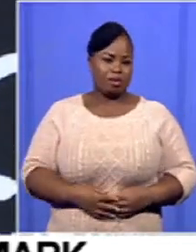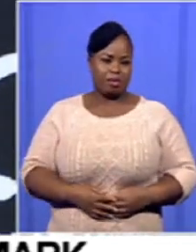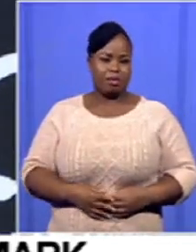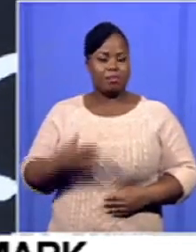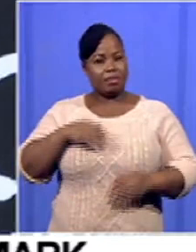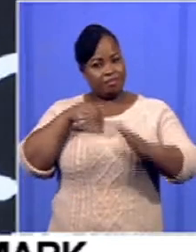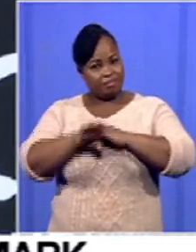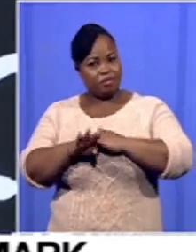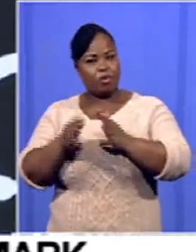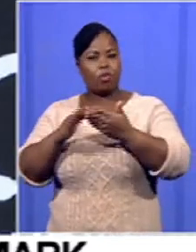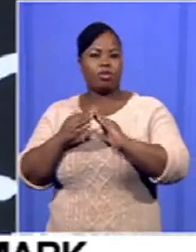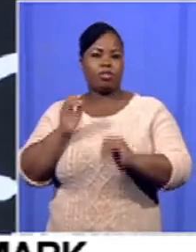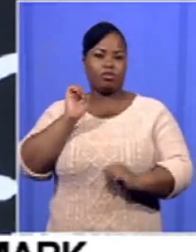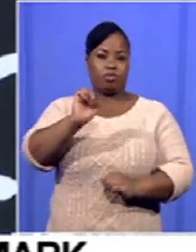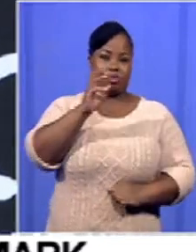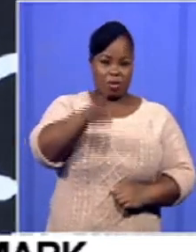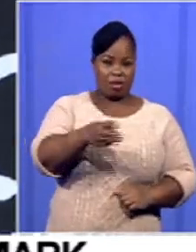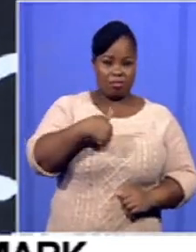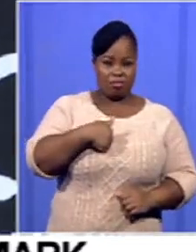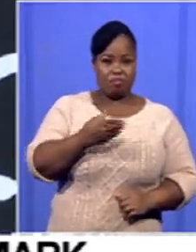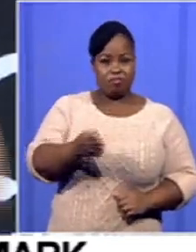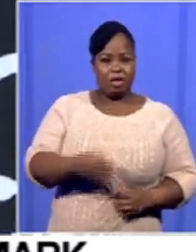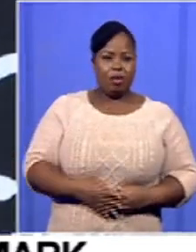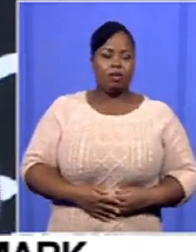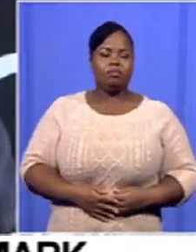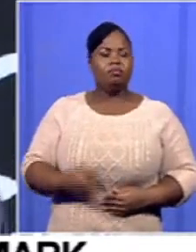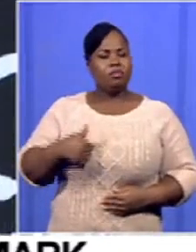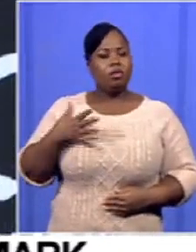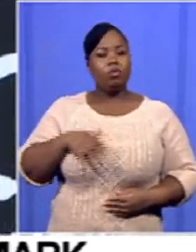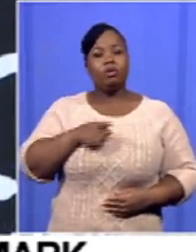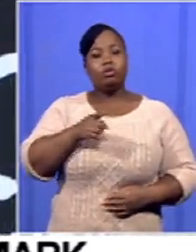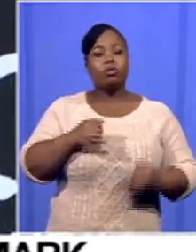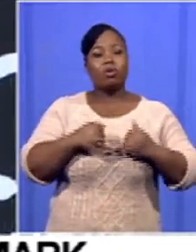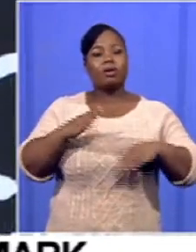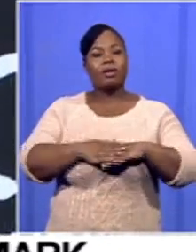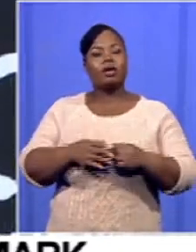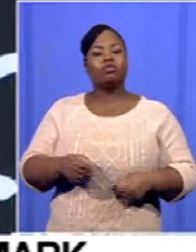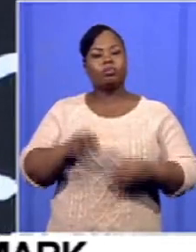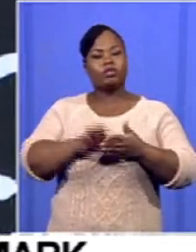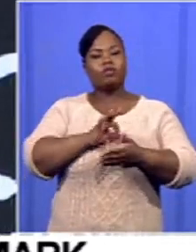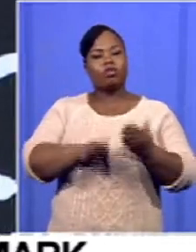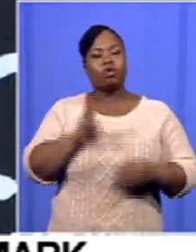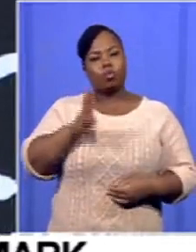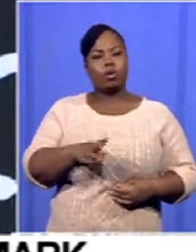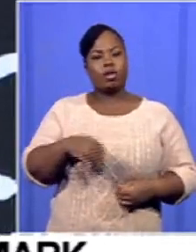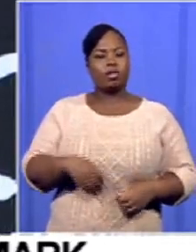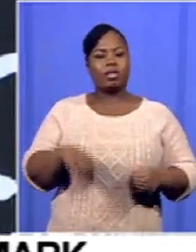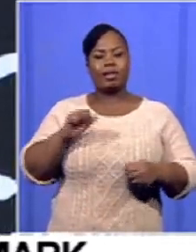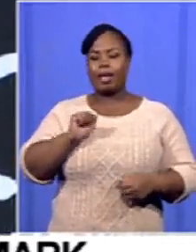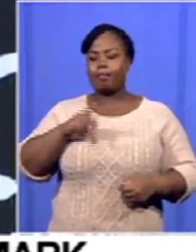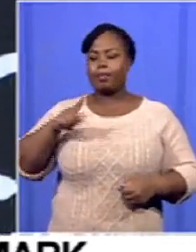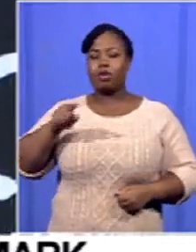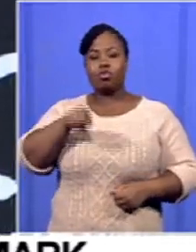I'll be coming to your community. I want you online to vote. We'll be launching an application where you can